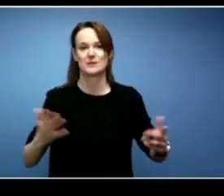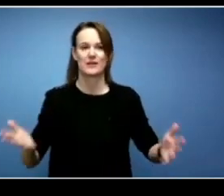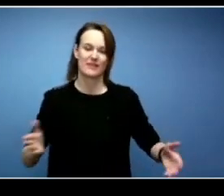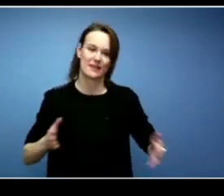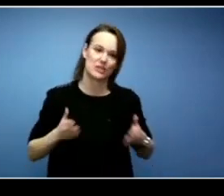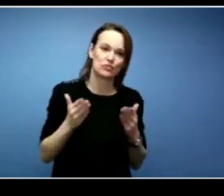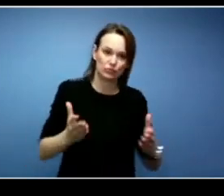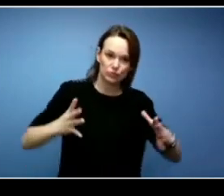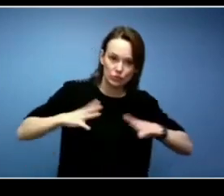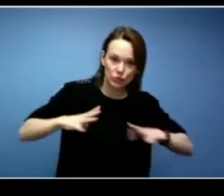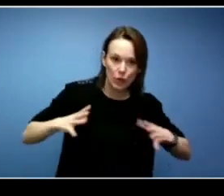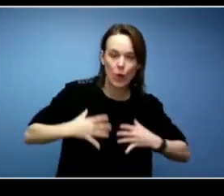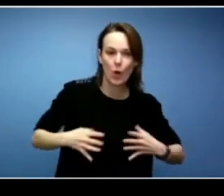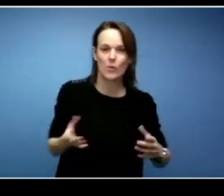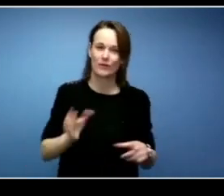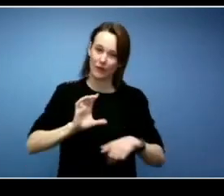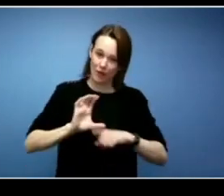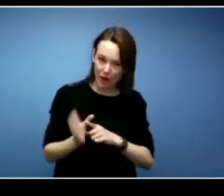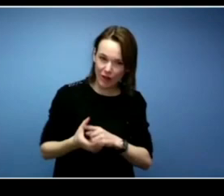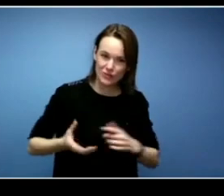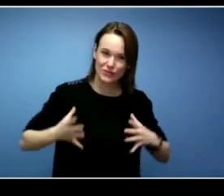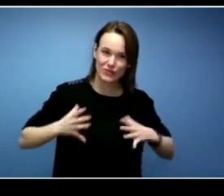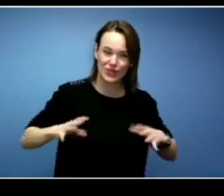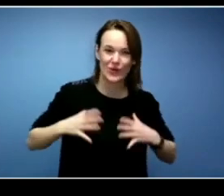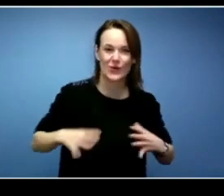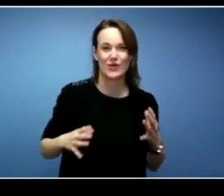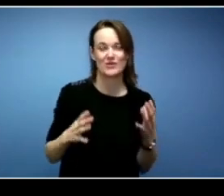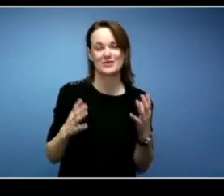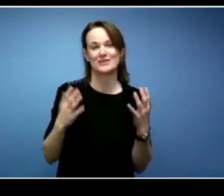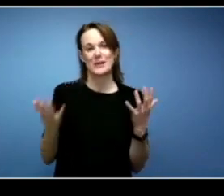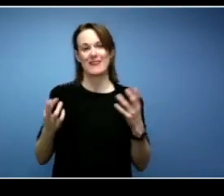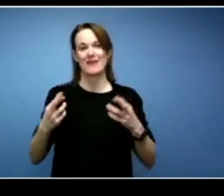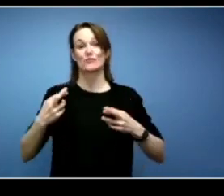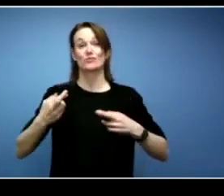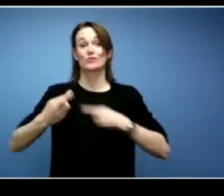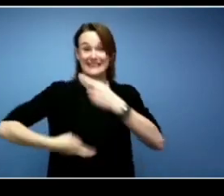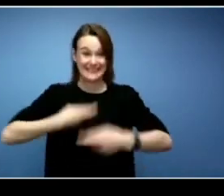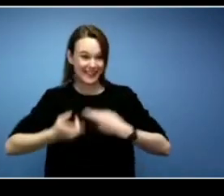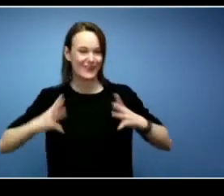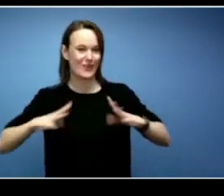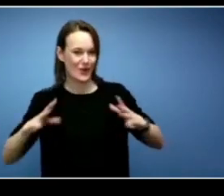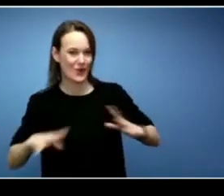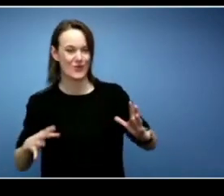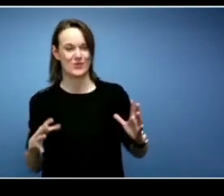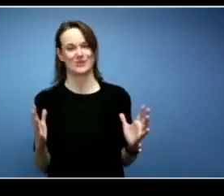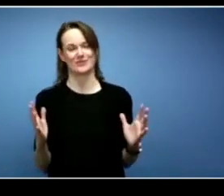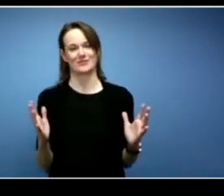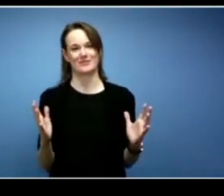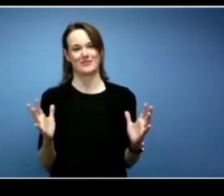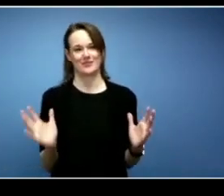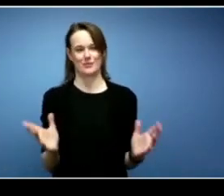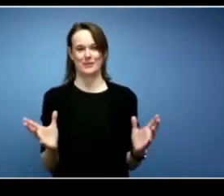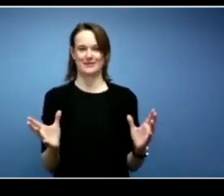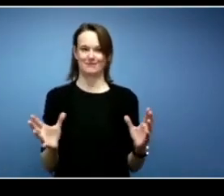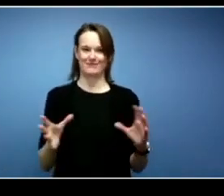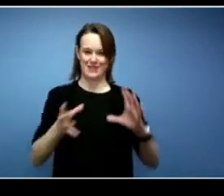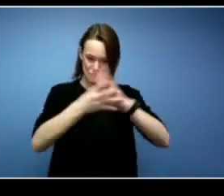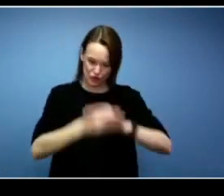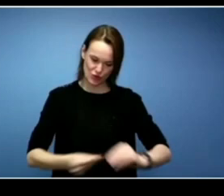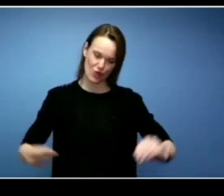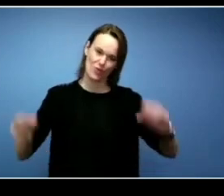with streetwear, with the culture in mind, with the upcycling in mind. So it's full